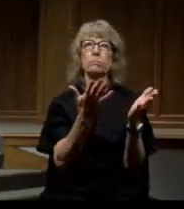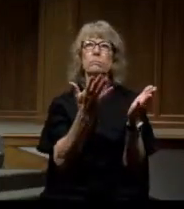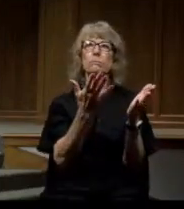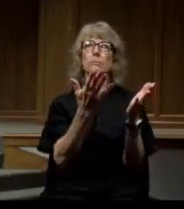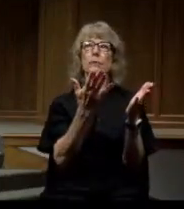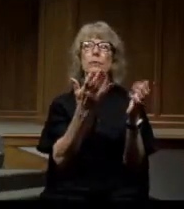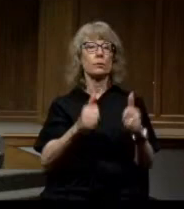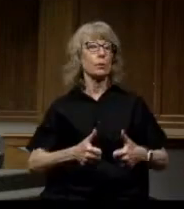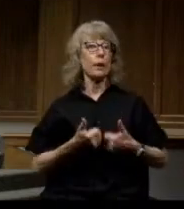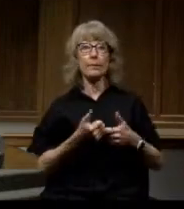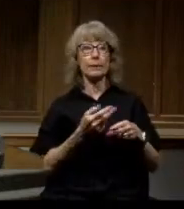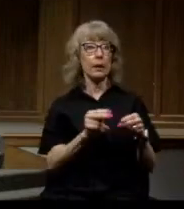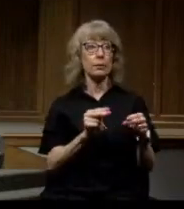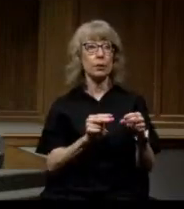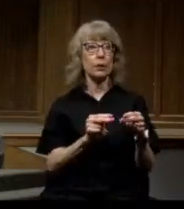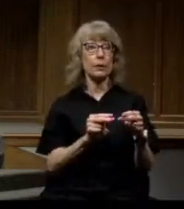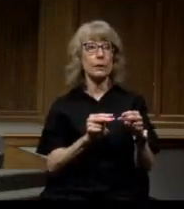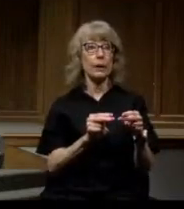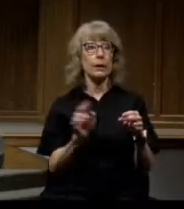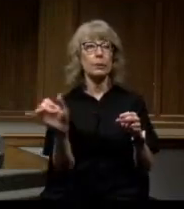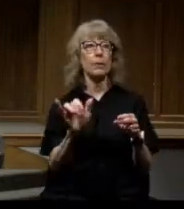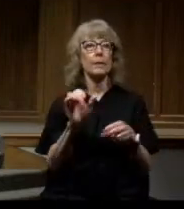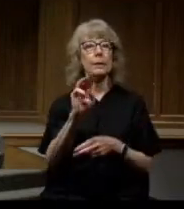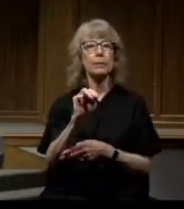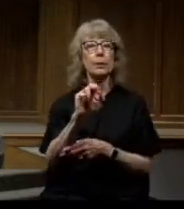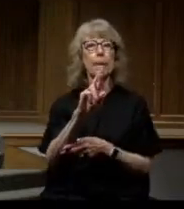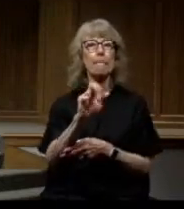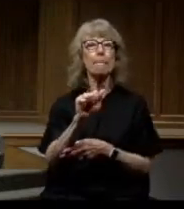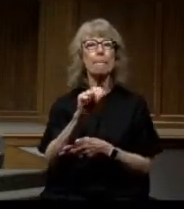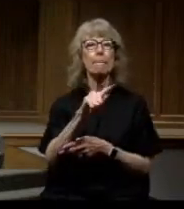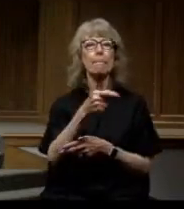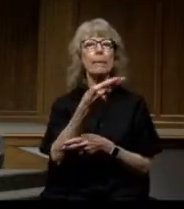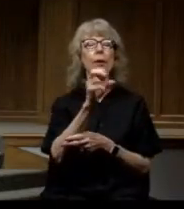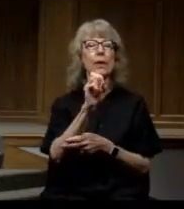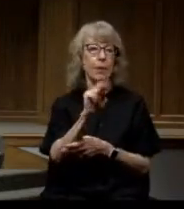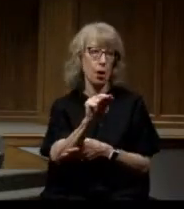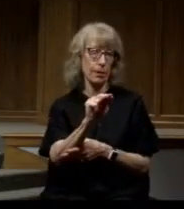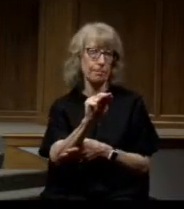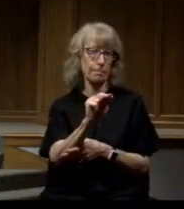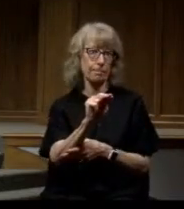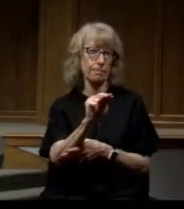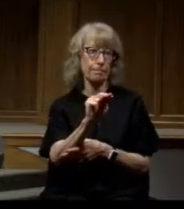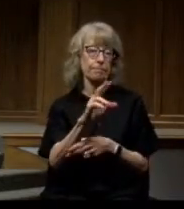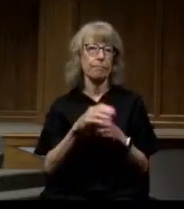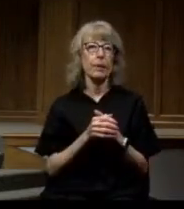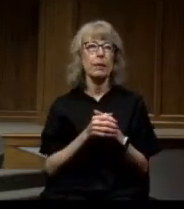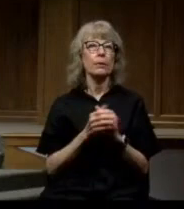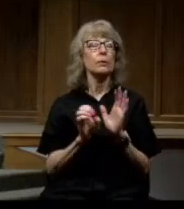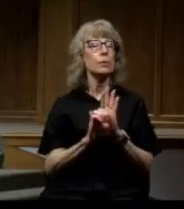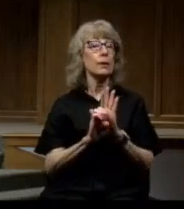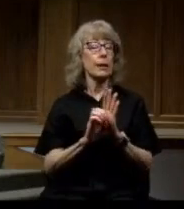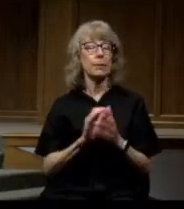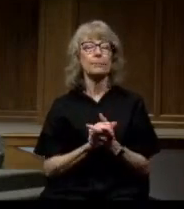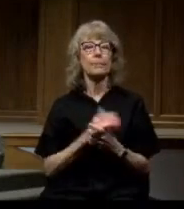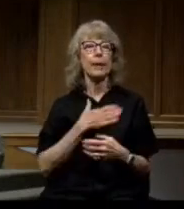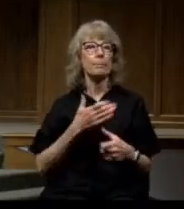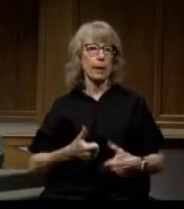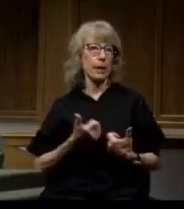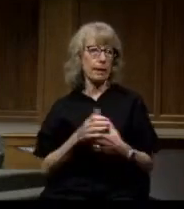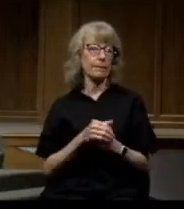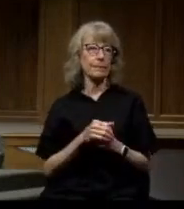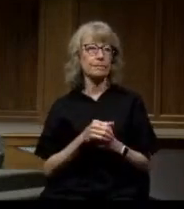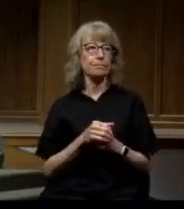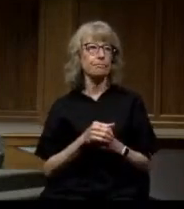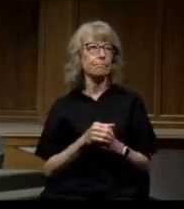marathon, and it's not quite going to be what I thought it was going to be. So here's how this played out in my life. I had a